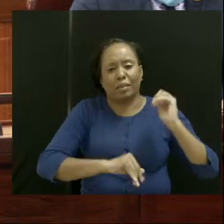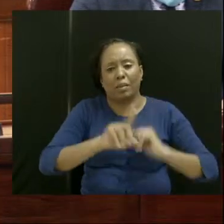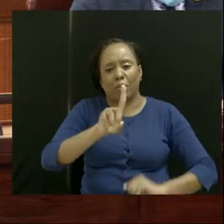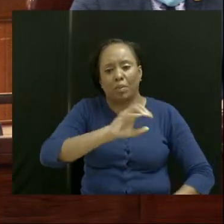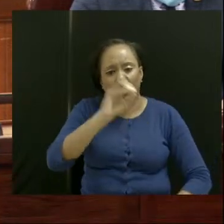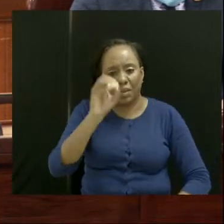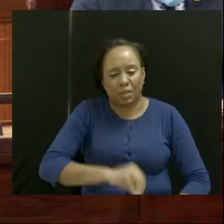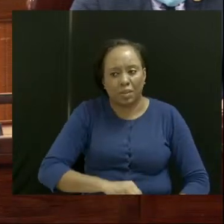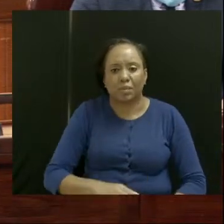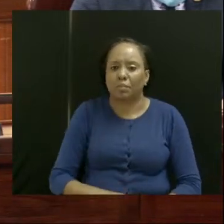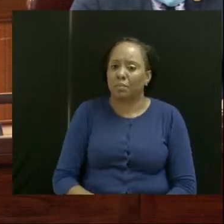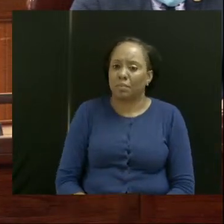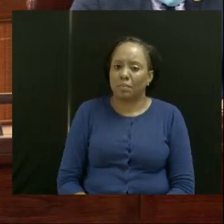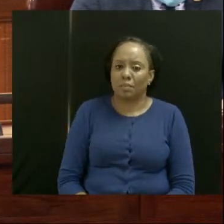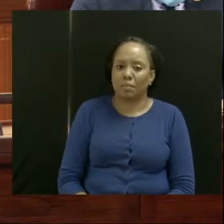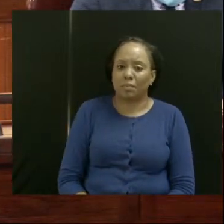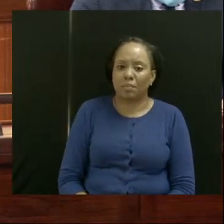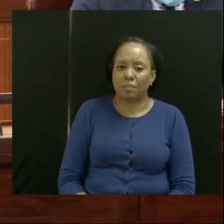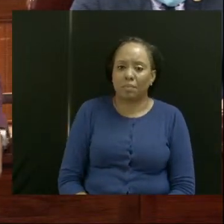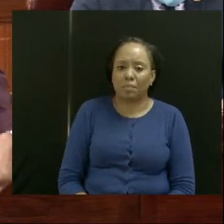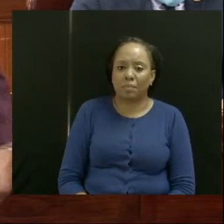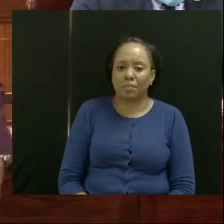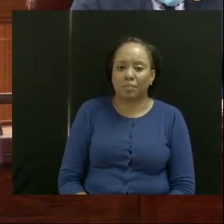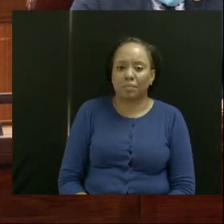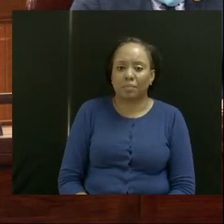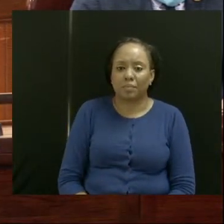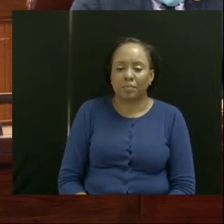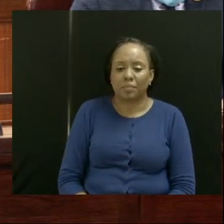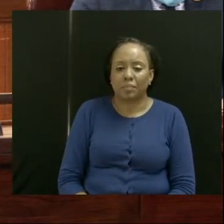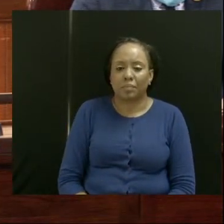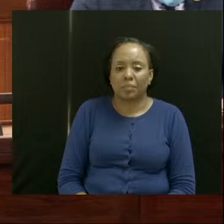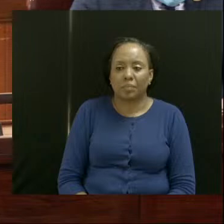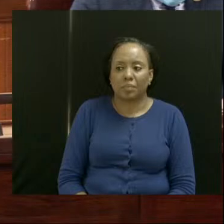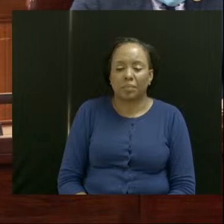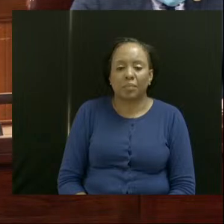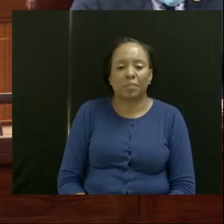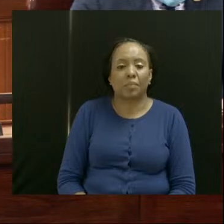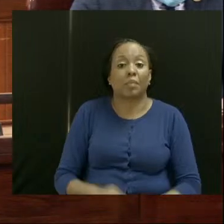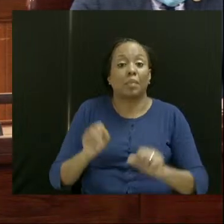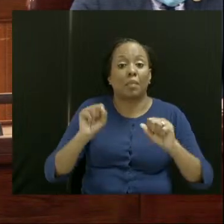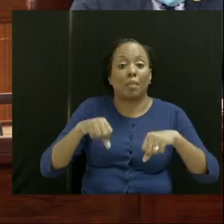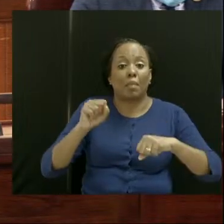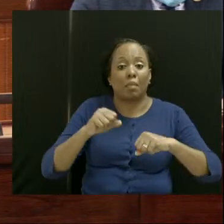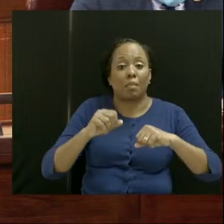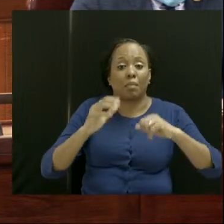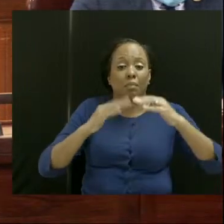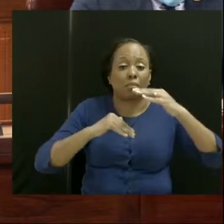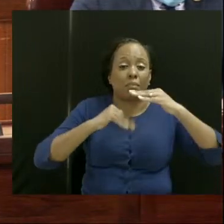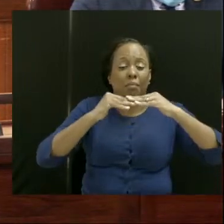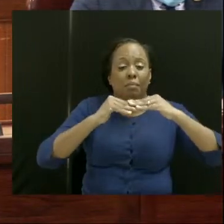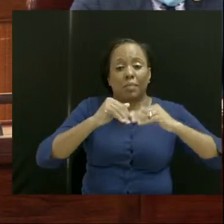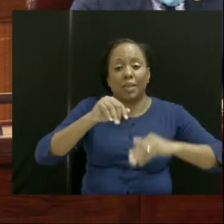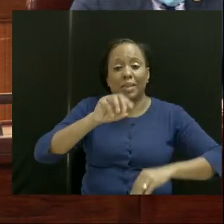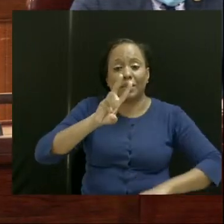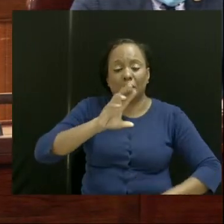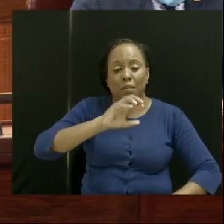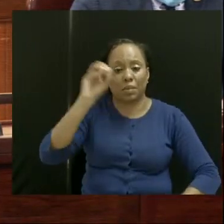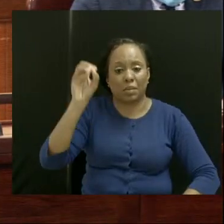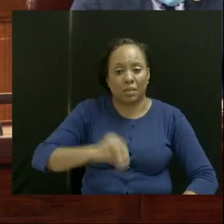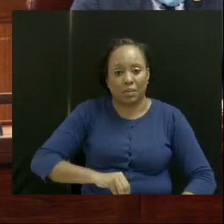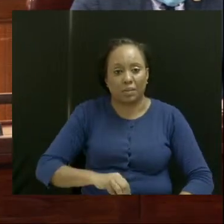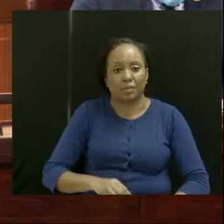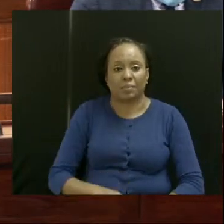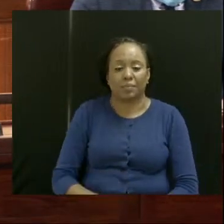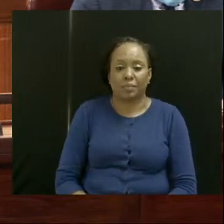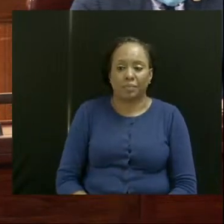But we have to get back to this originally agreed to level of 6% at some stage, unless there's somebody